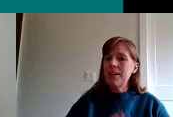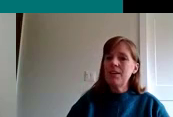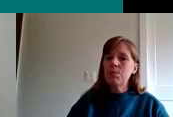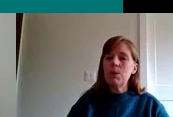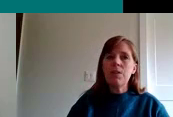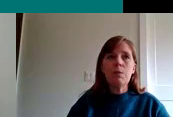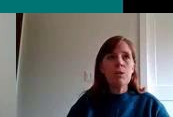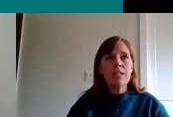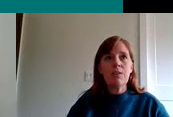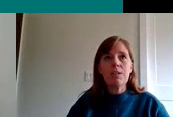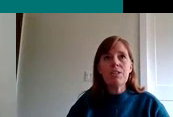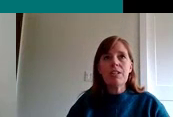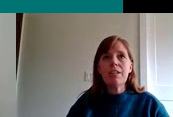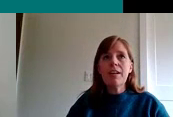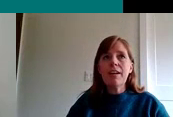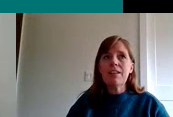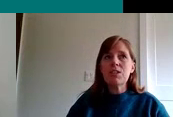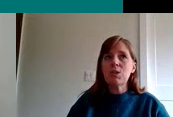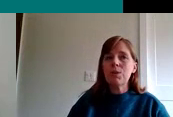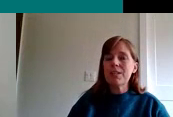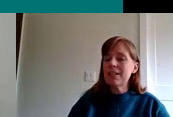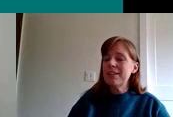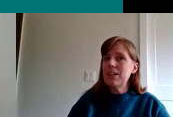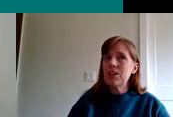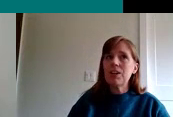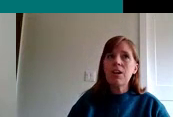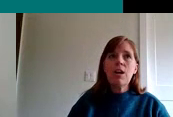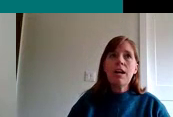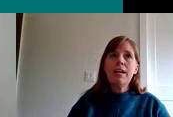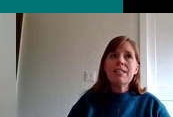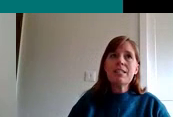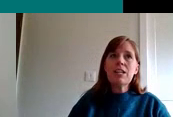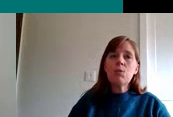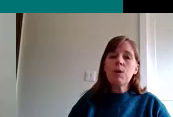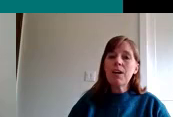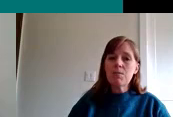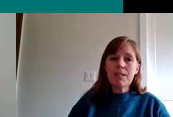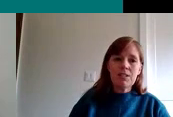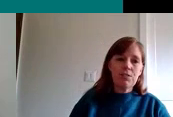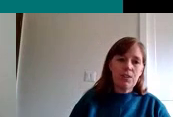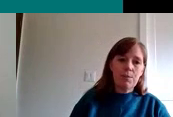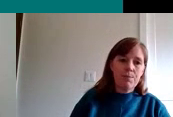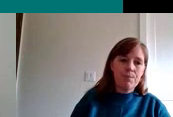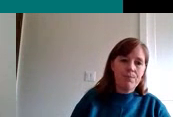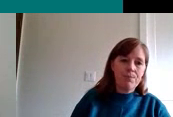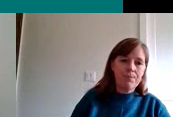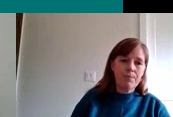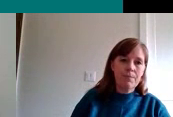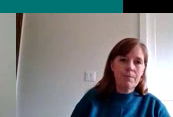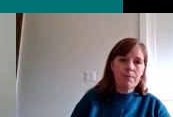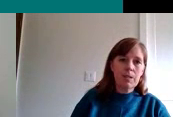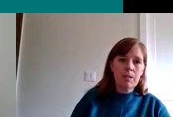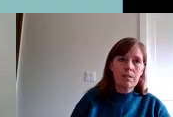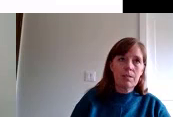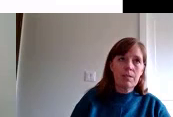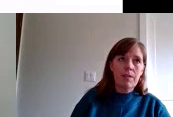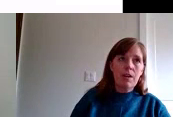today. Sarah and I are both in the Puget Sound region, and so we're excited to hear and see where everybody else is from.